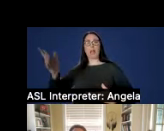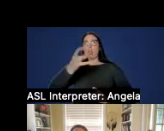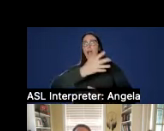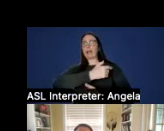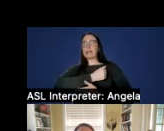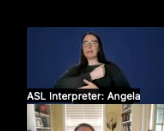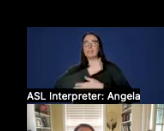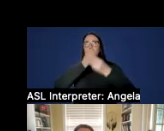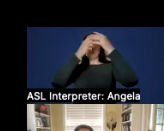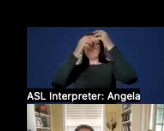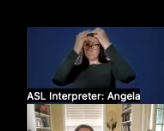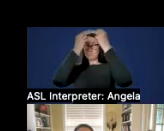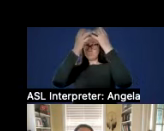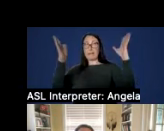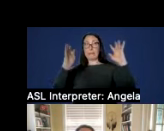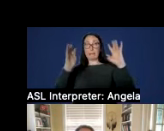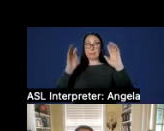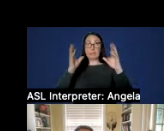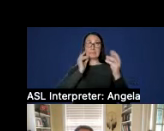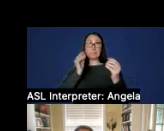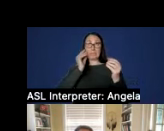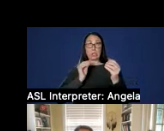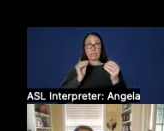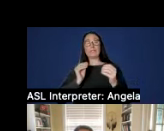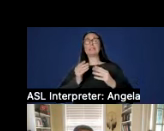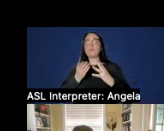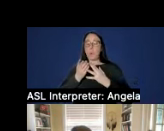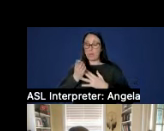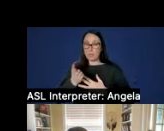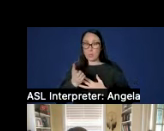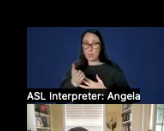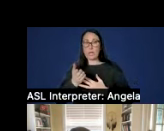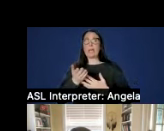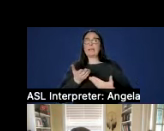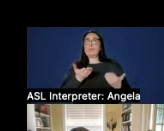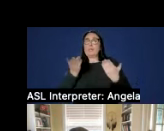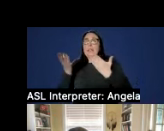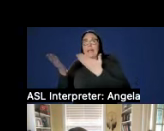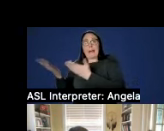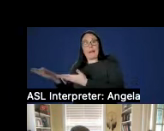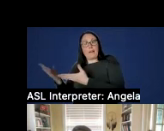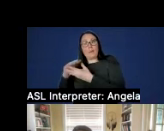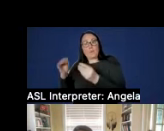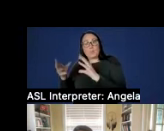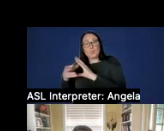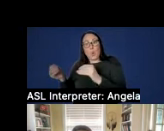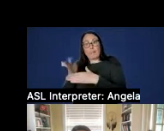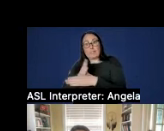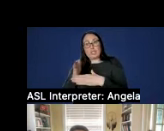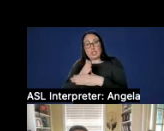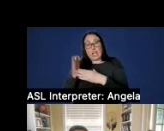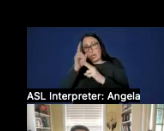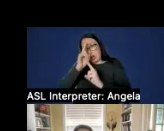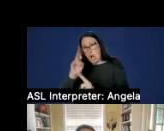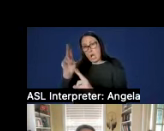And we have that responsibility to carry those stories and honor those stories and try